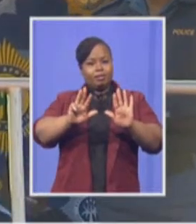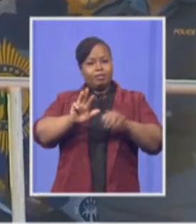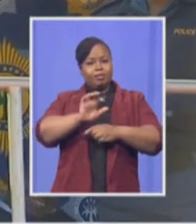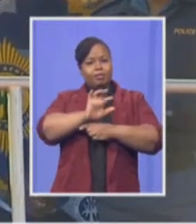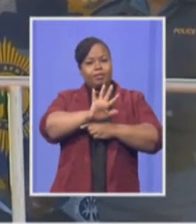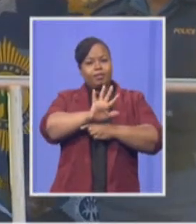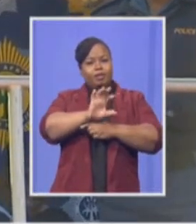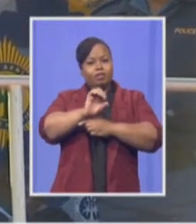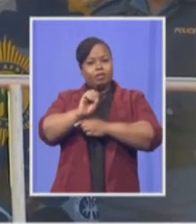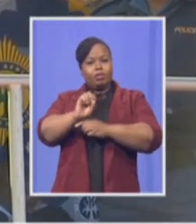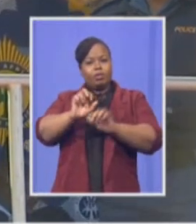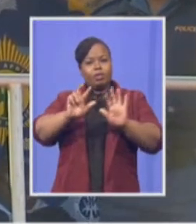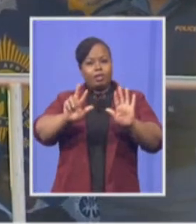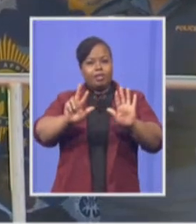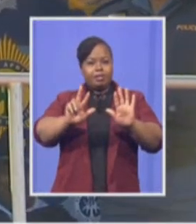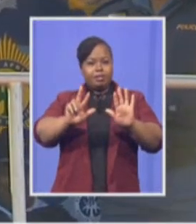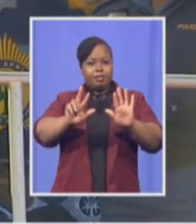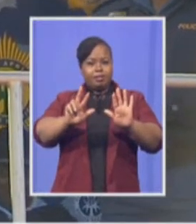508